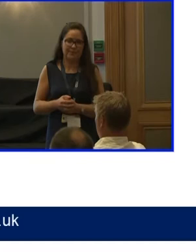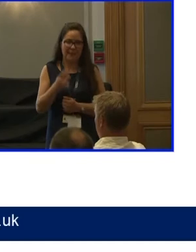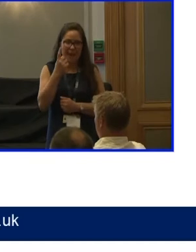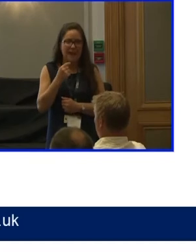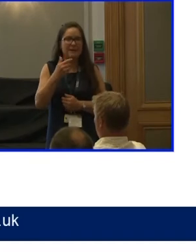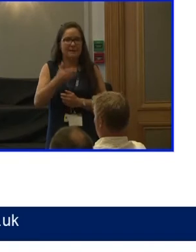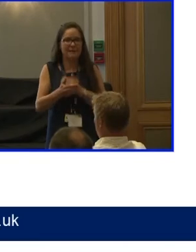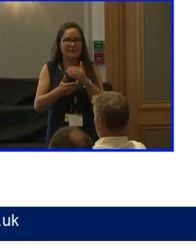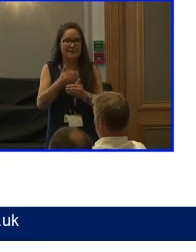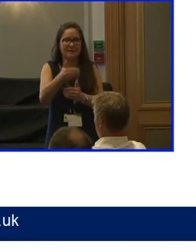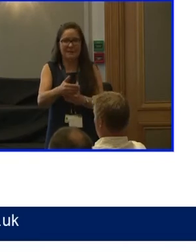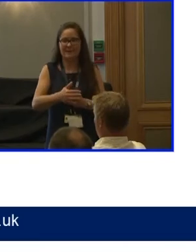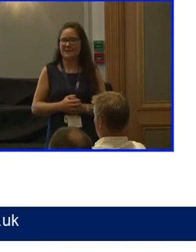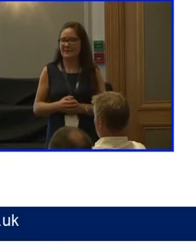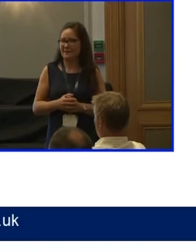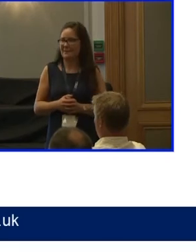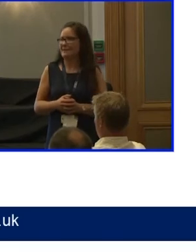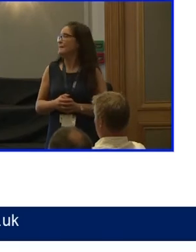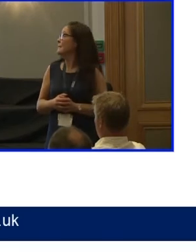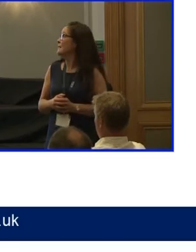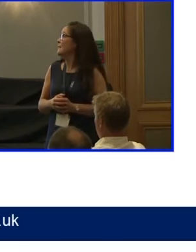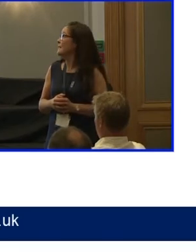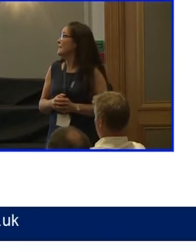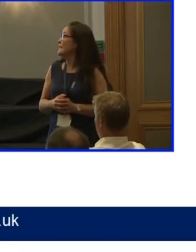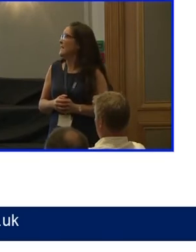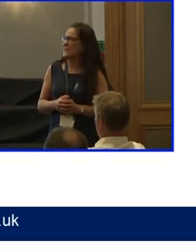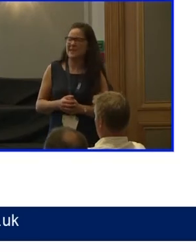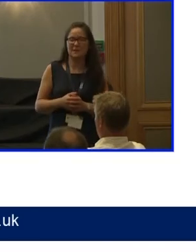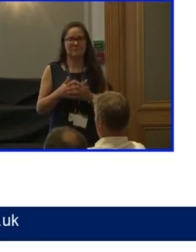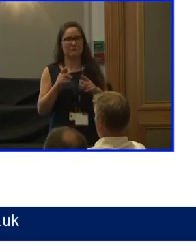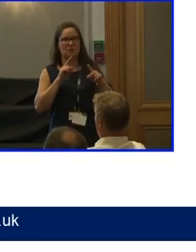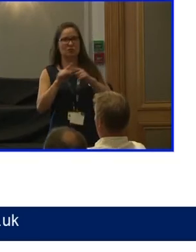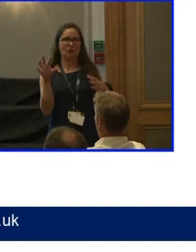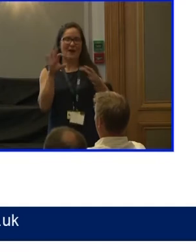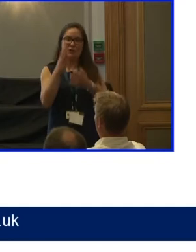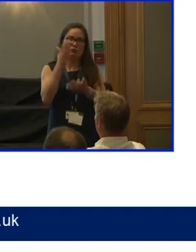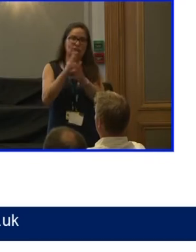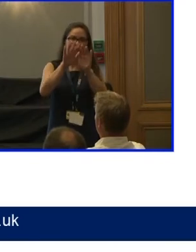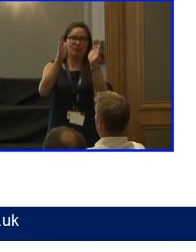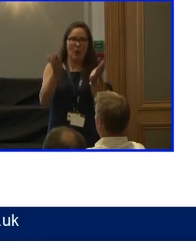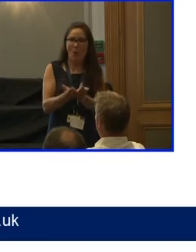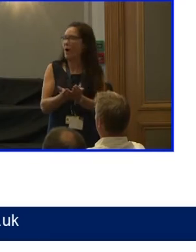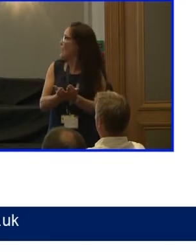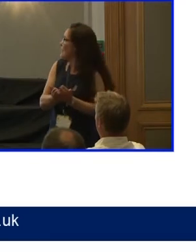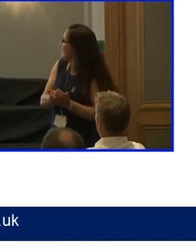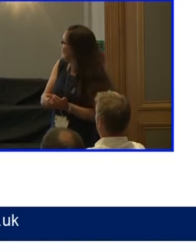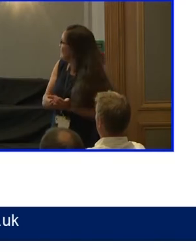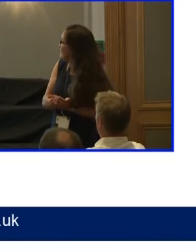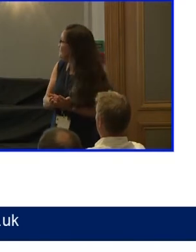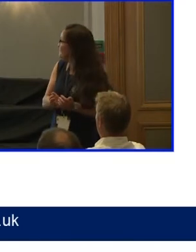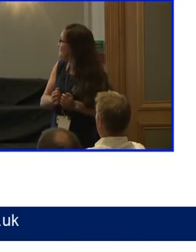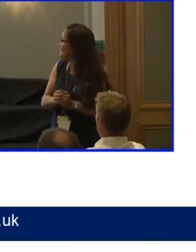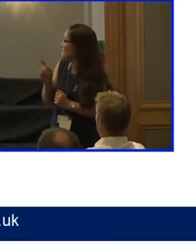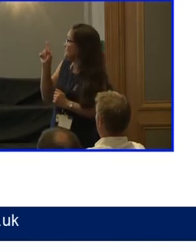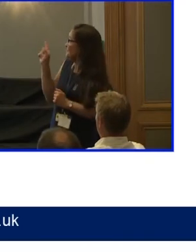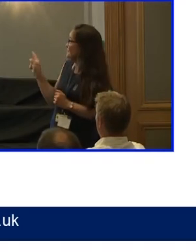So applying that sort of to a more real world example, so Luxturna, which was the first gene therapy for a genetic disease